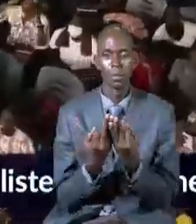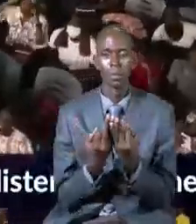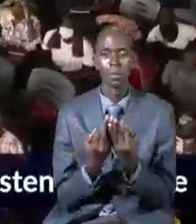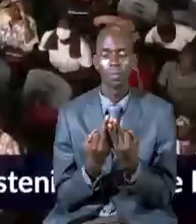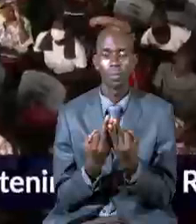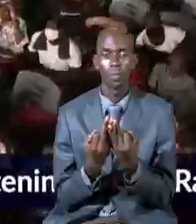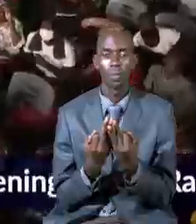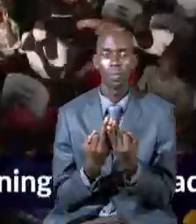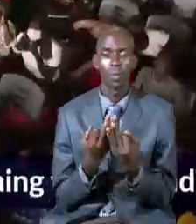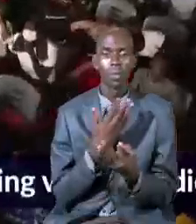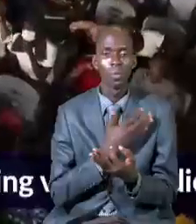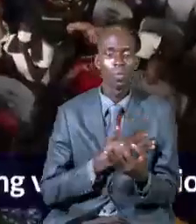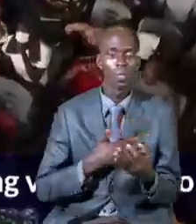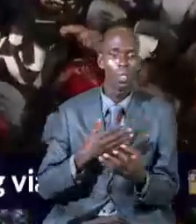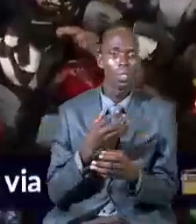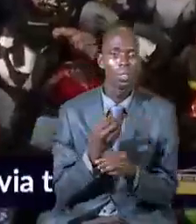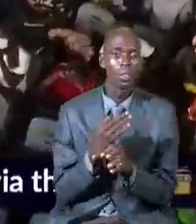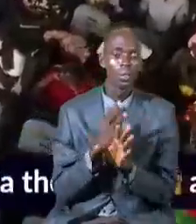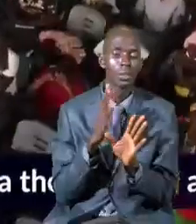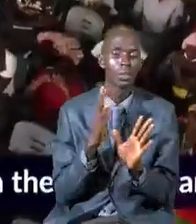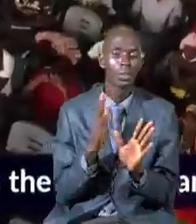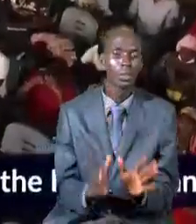Counselors, attend to them quickly.